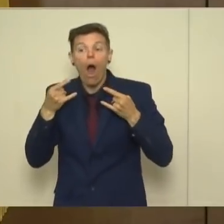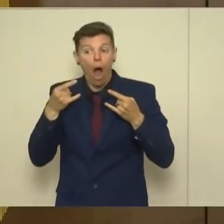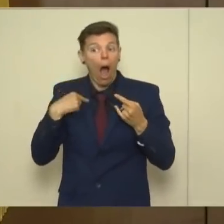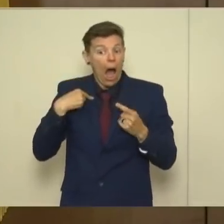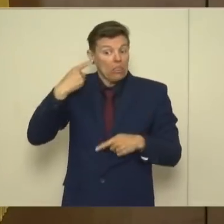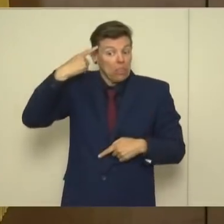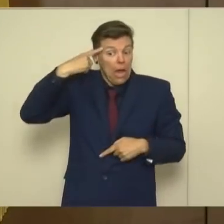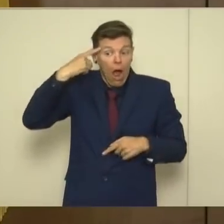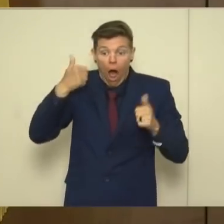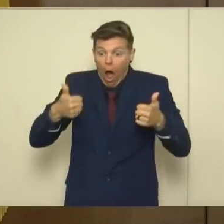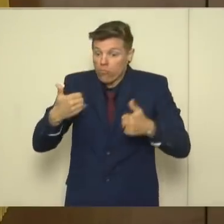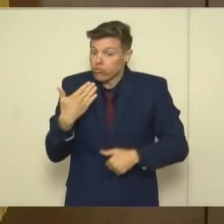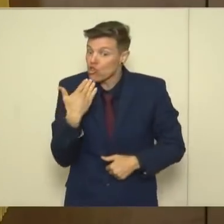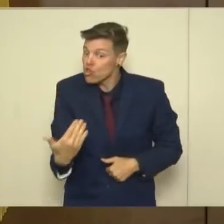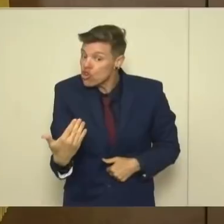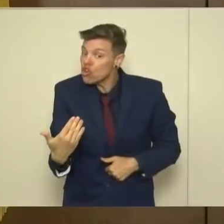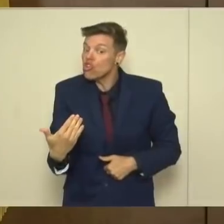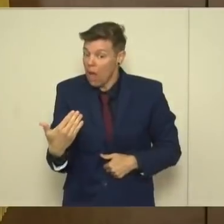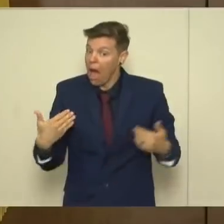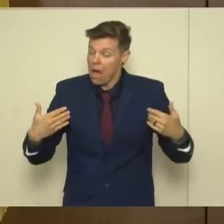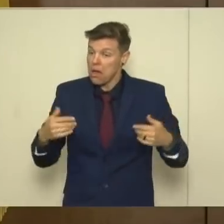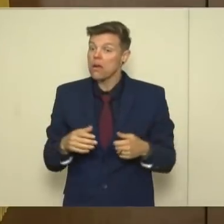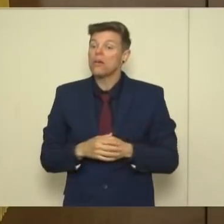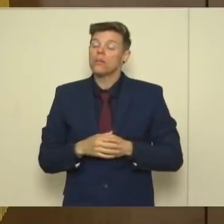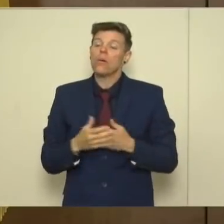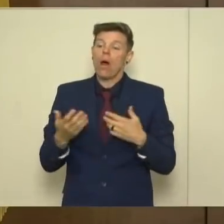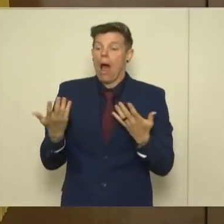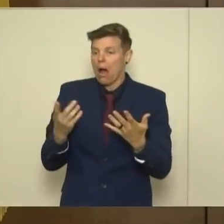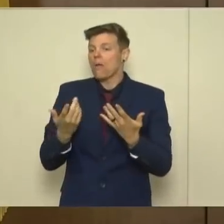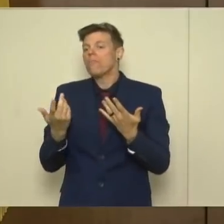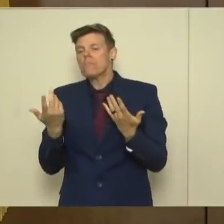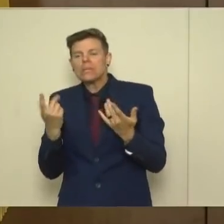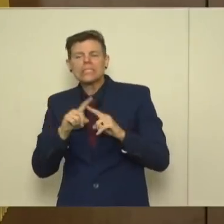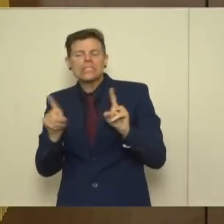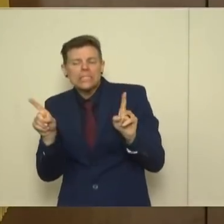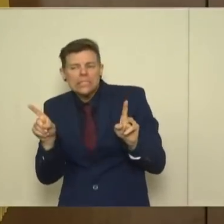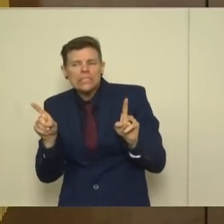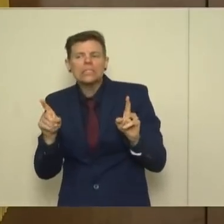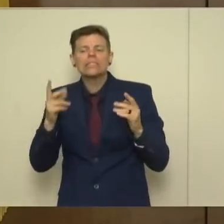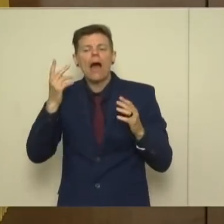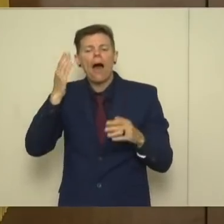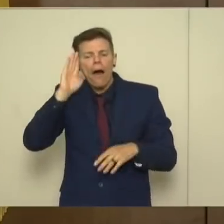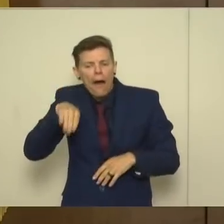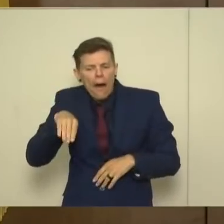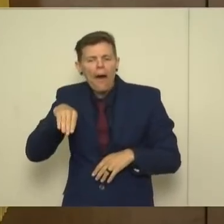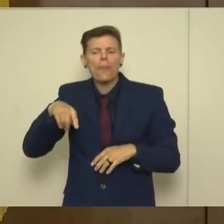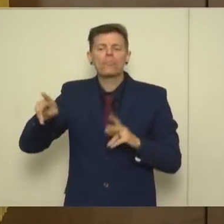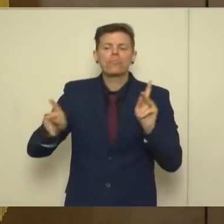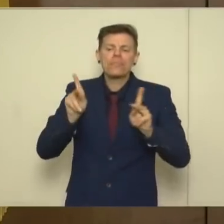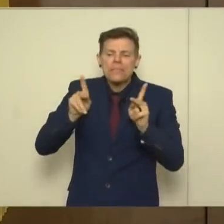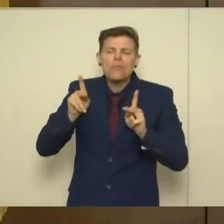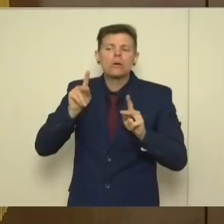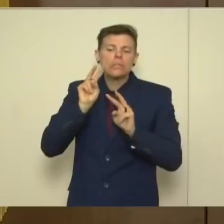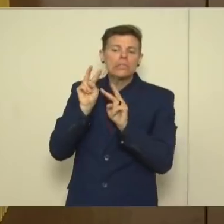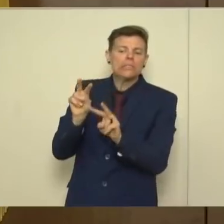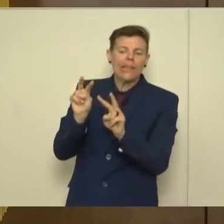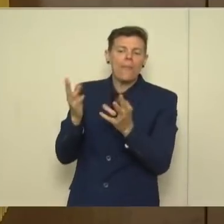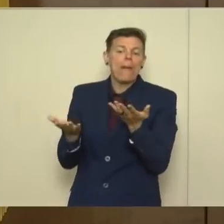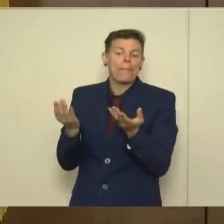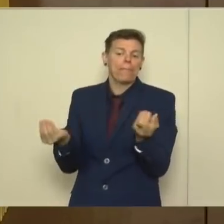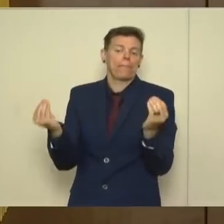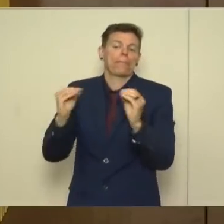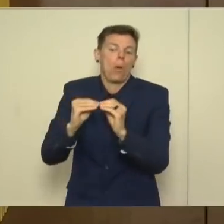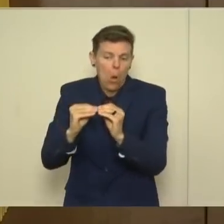that we're going to see a resurgence of case spread with COVID, and that we should expect